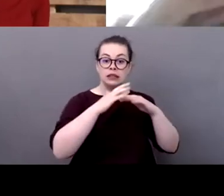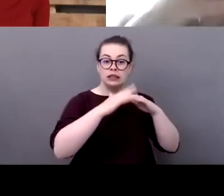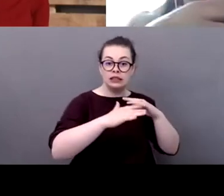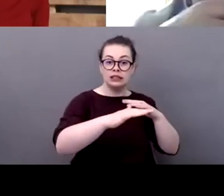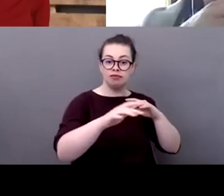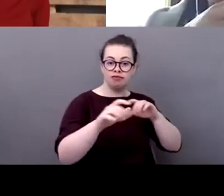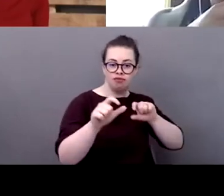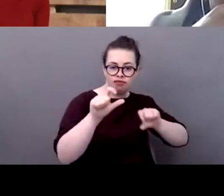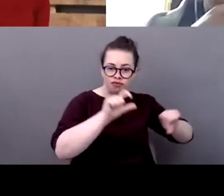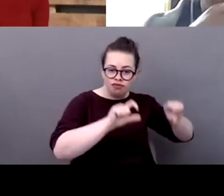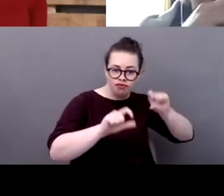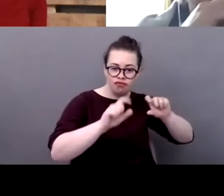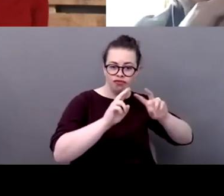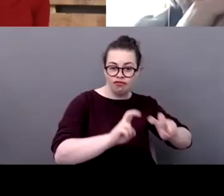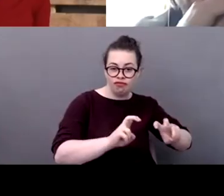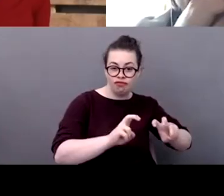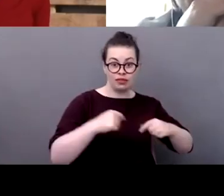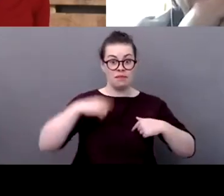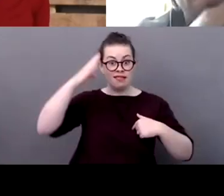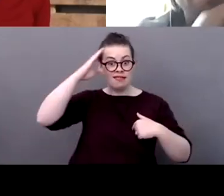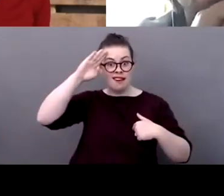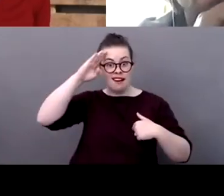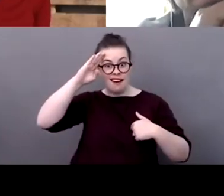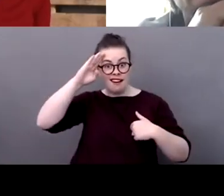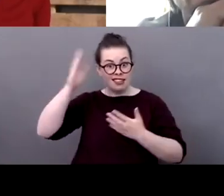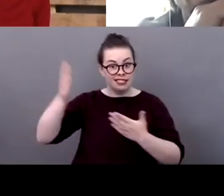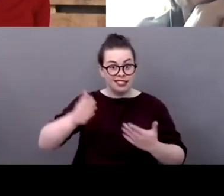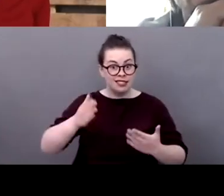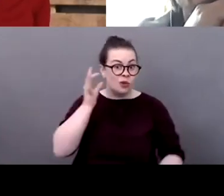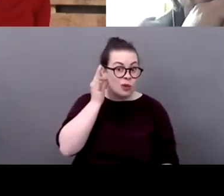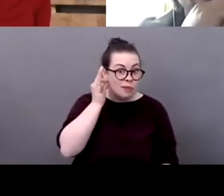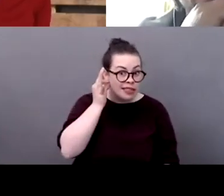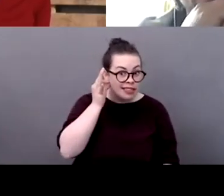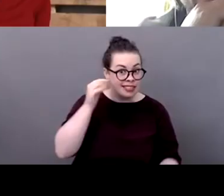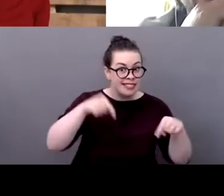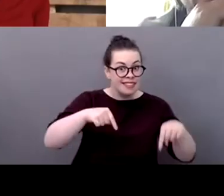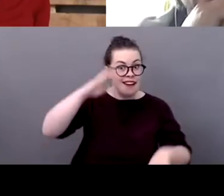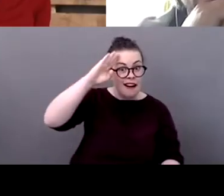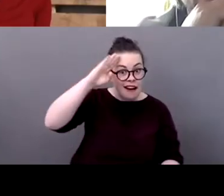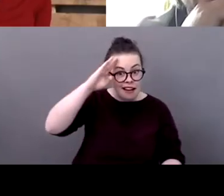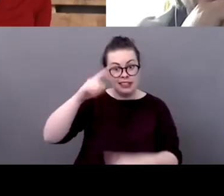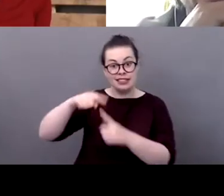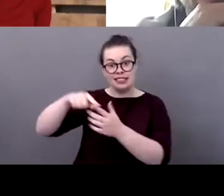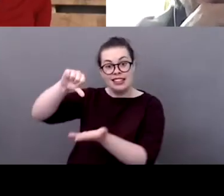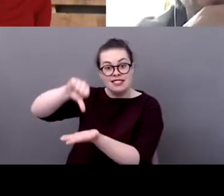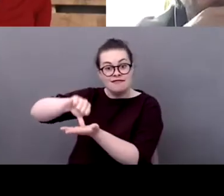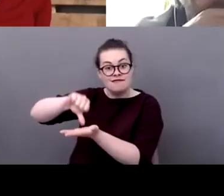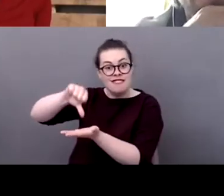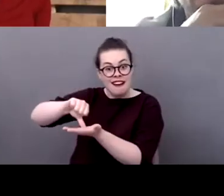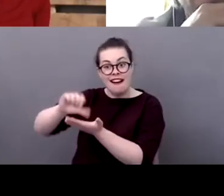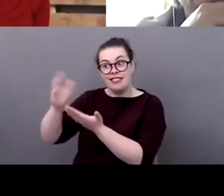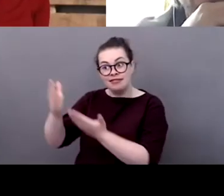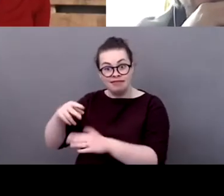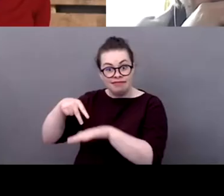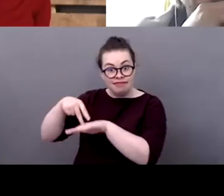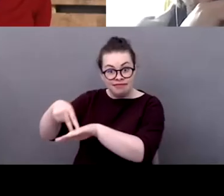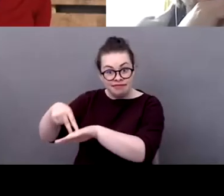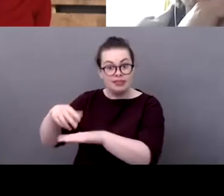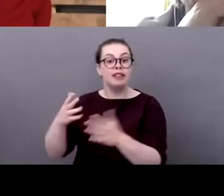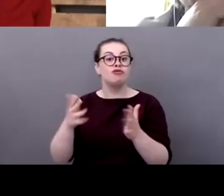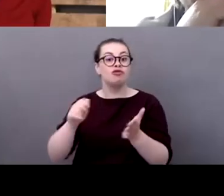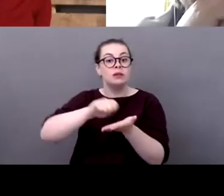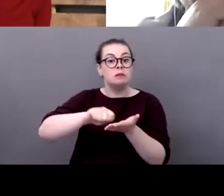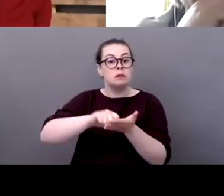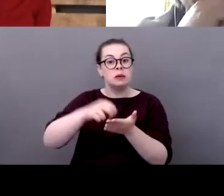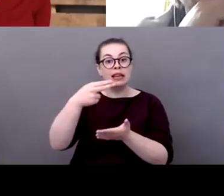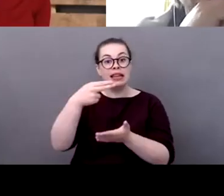Ireland, introduced the sport of surfing with women in Iran, author of 50 Things to Do by the Sea and Saltwater in the